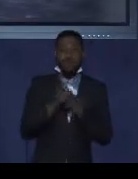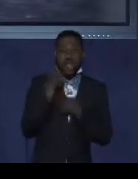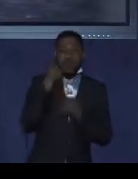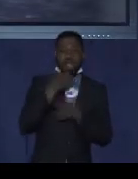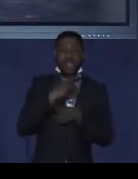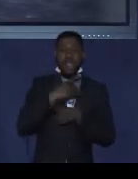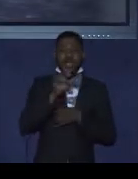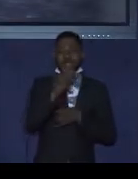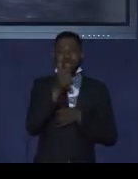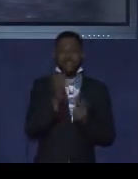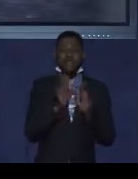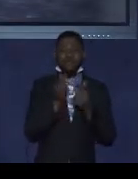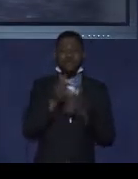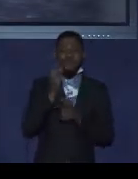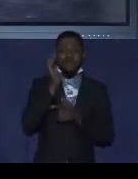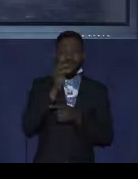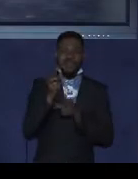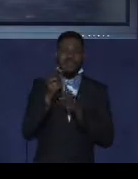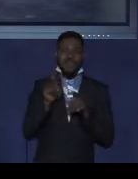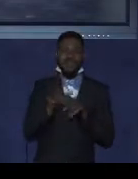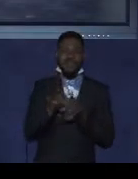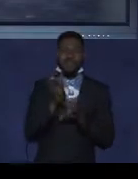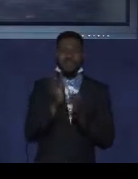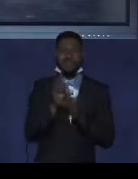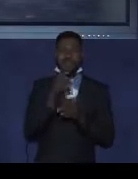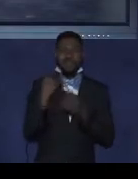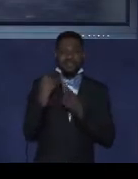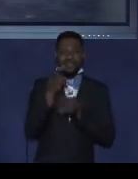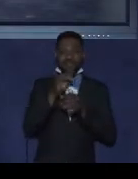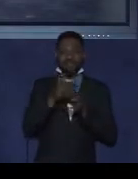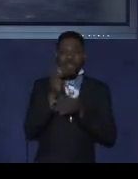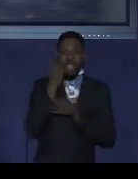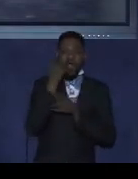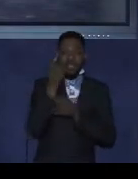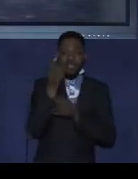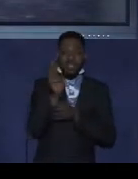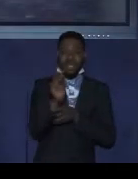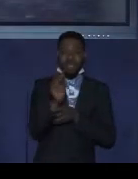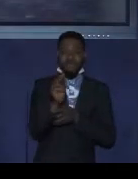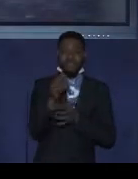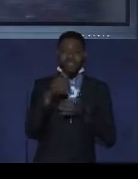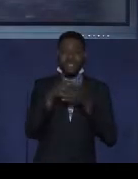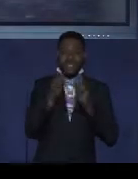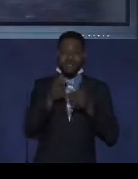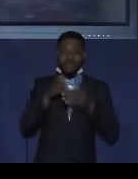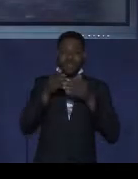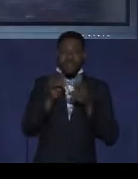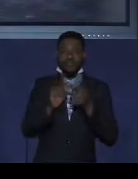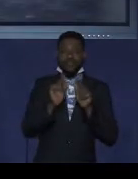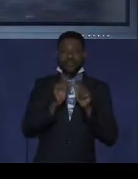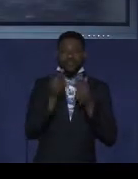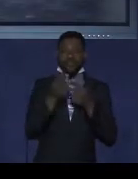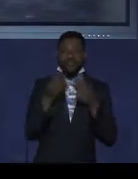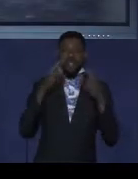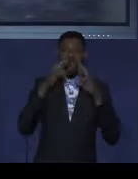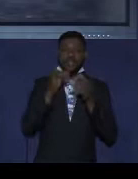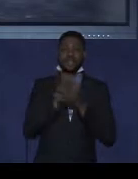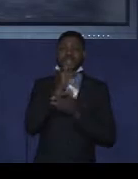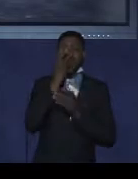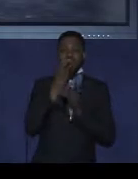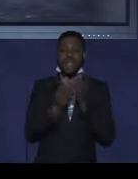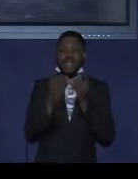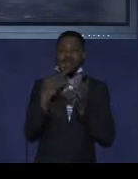the other group will look like as if, no, since you don't understand them, it could lead to group conflict. So that is lack